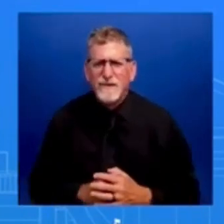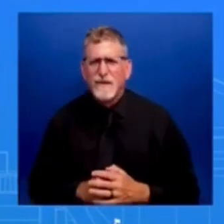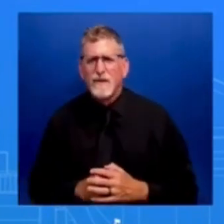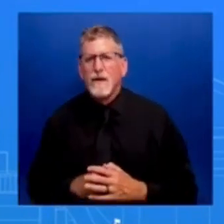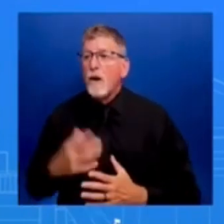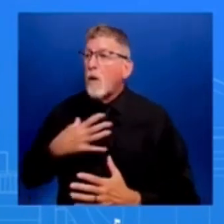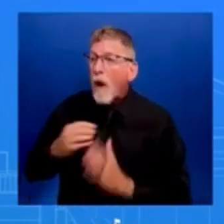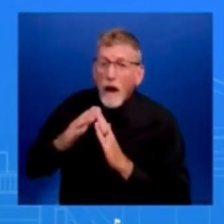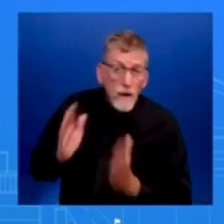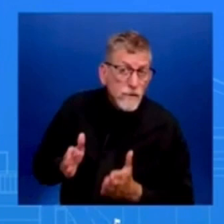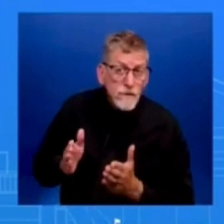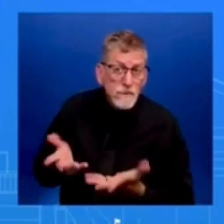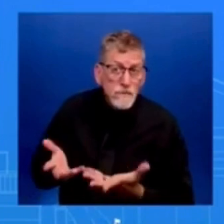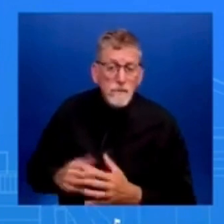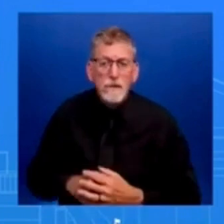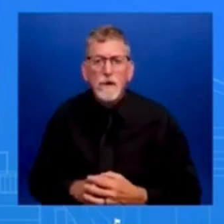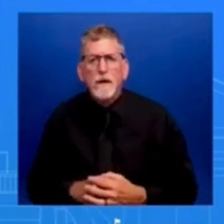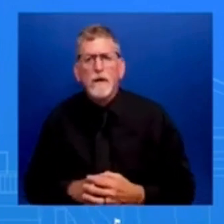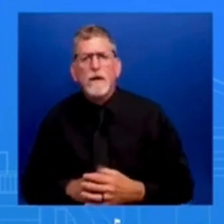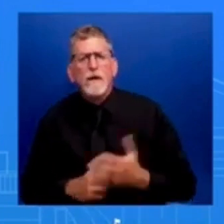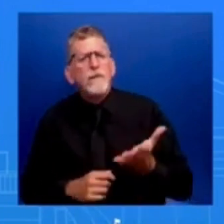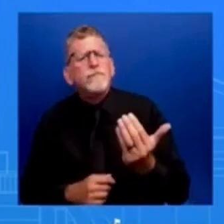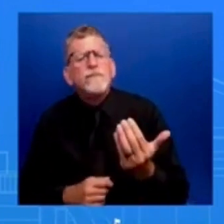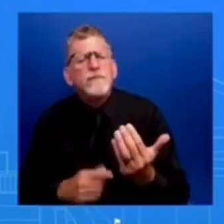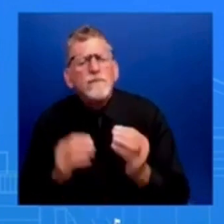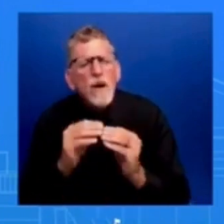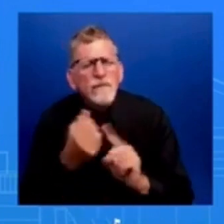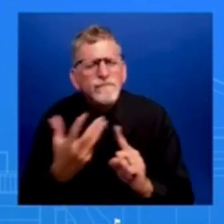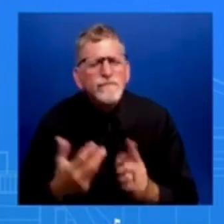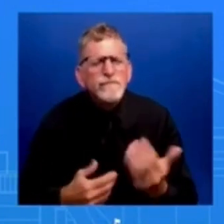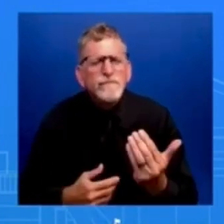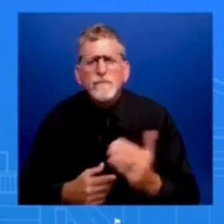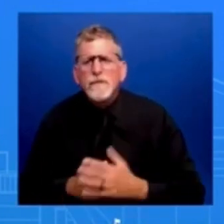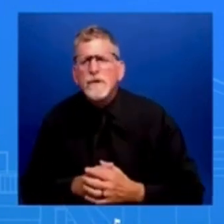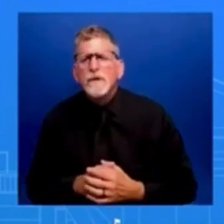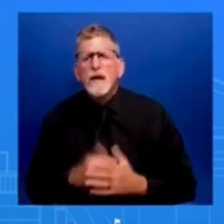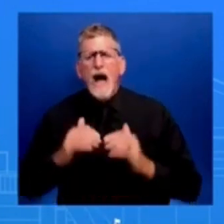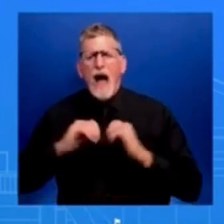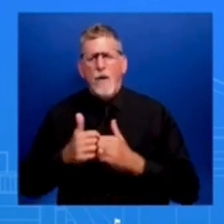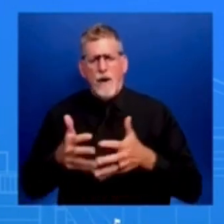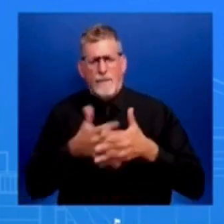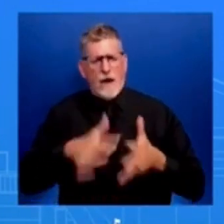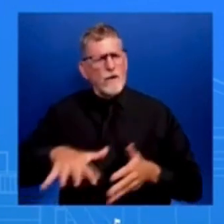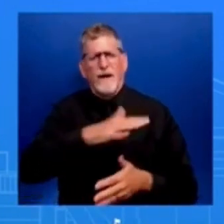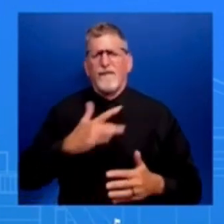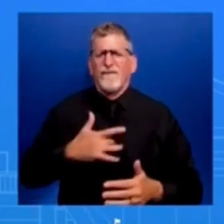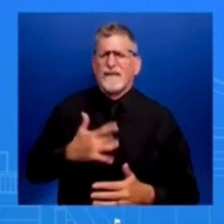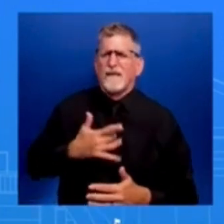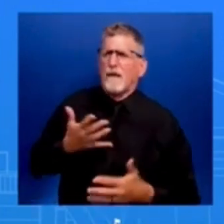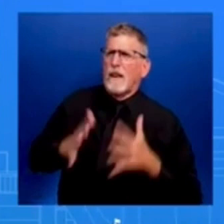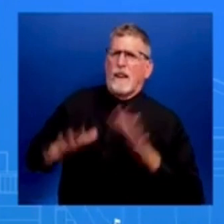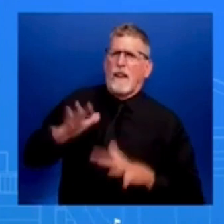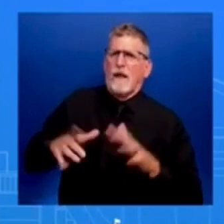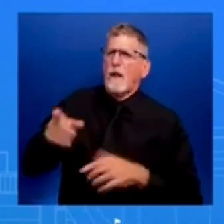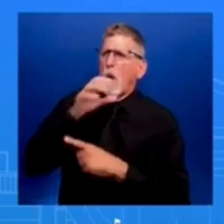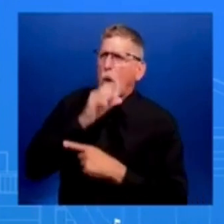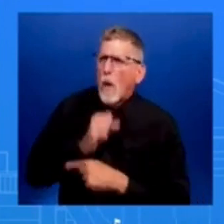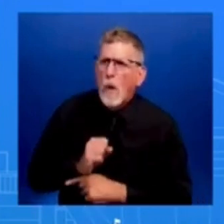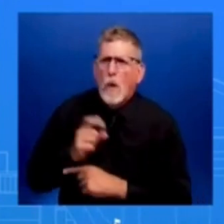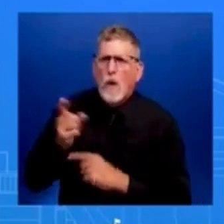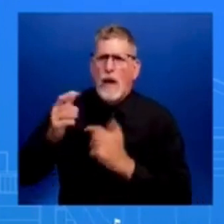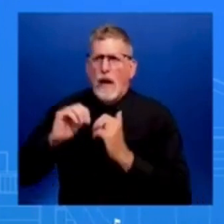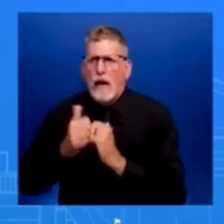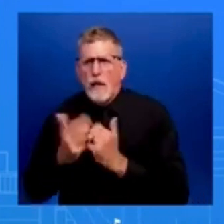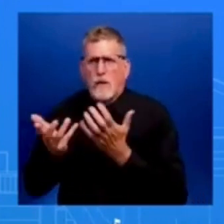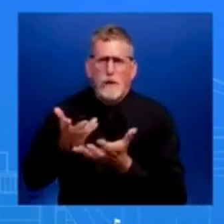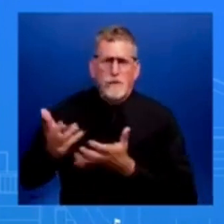What about the leader of caucus? A way that this administration is reassuring Americans who have these concerns. Look, we've been asked this question